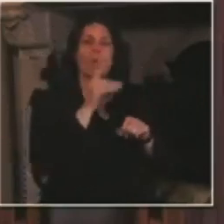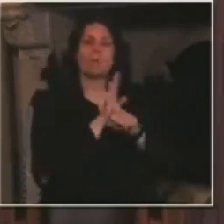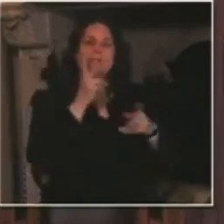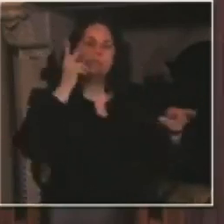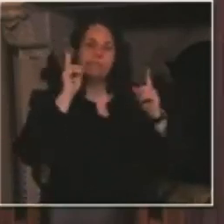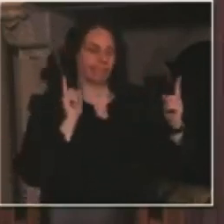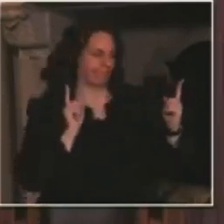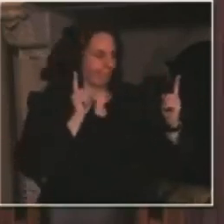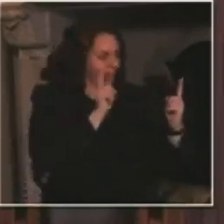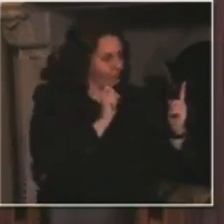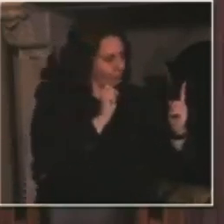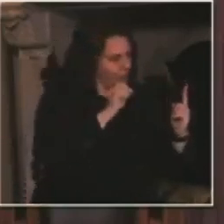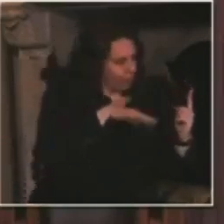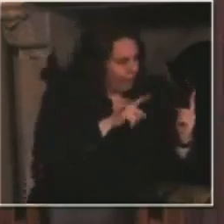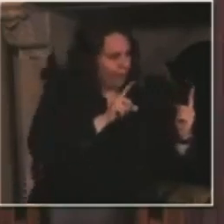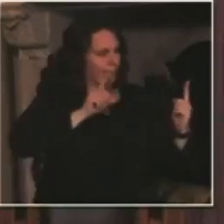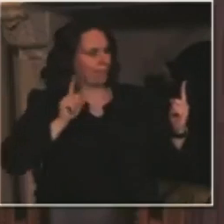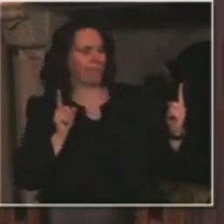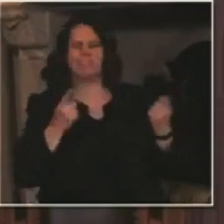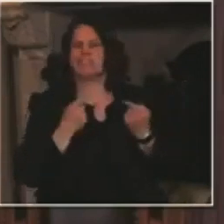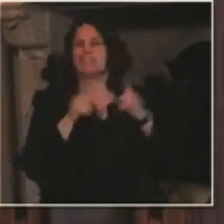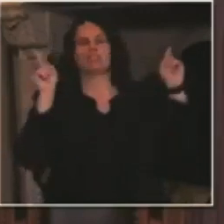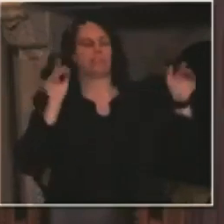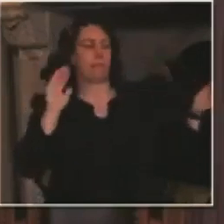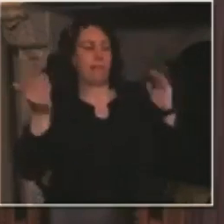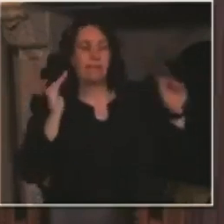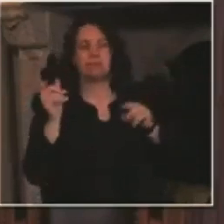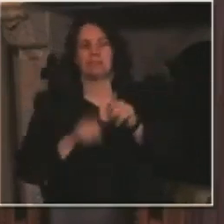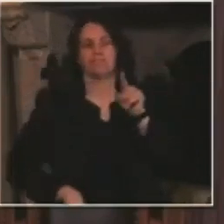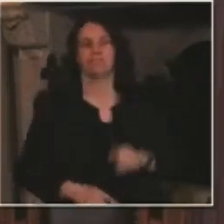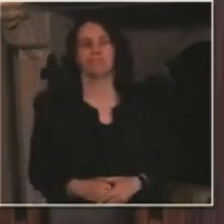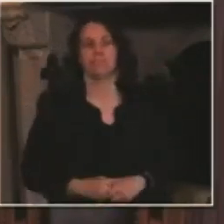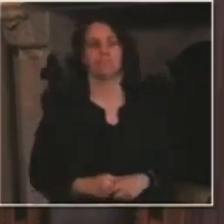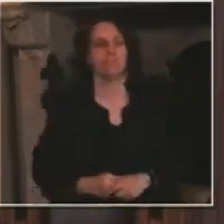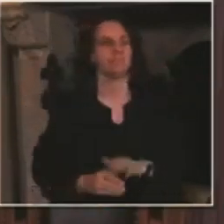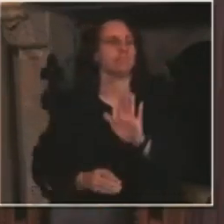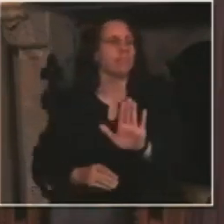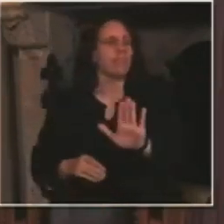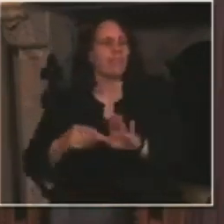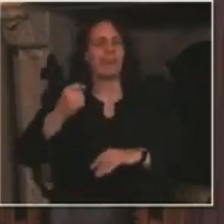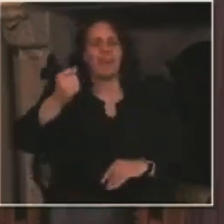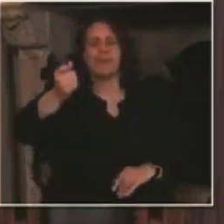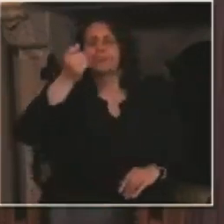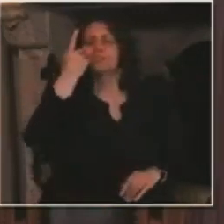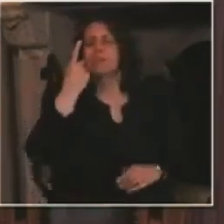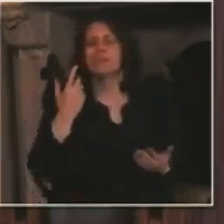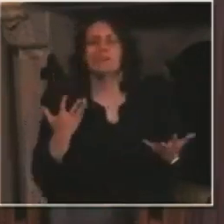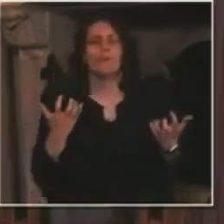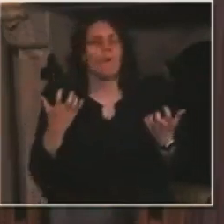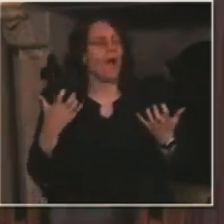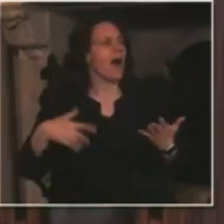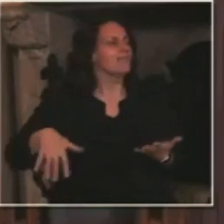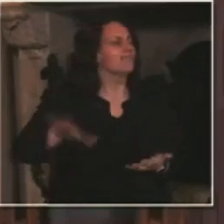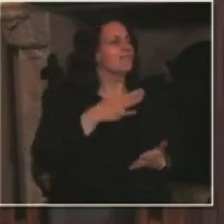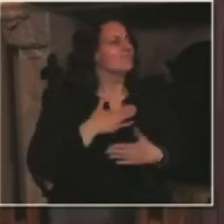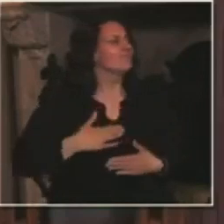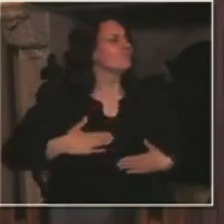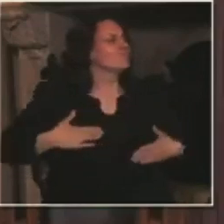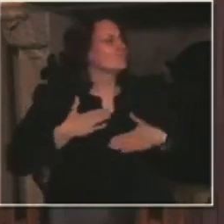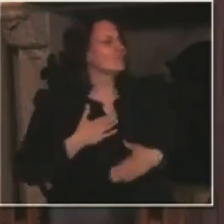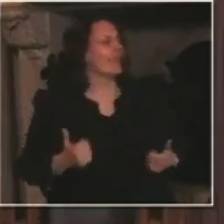driver of our economy. It's big. It's fun. We do fun things. But any plan that I've